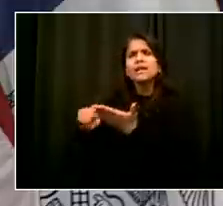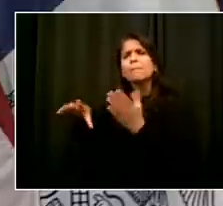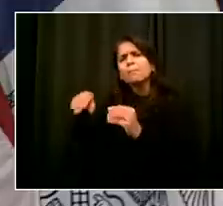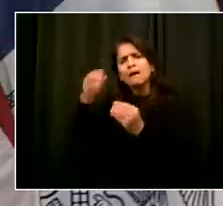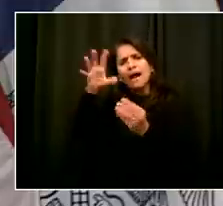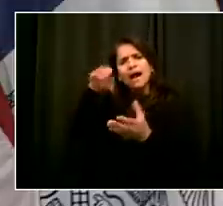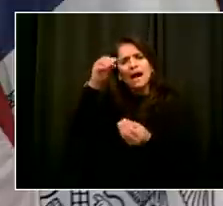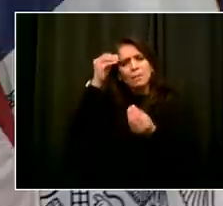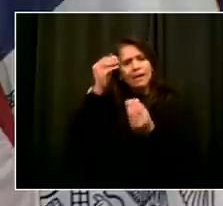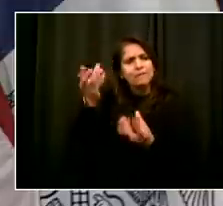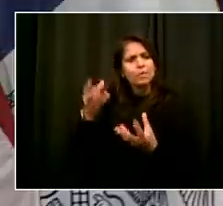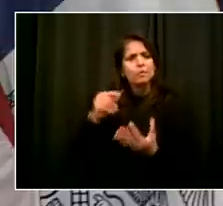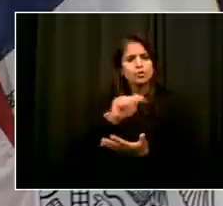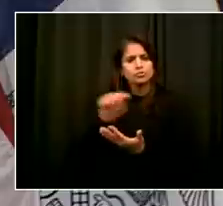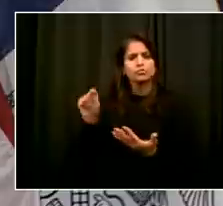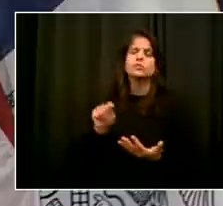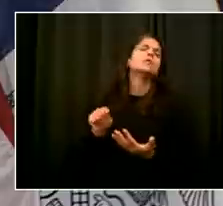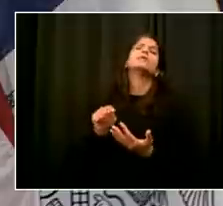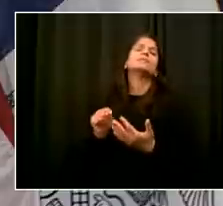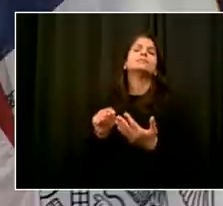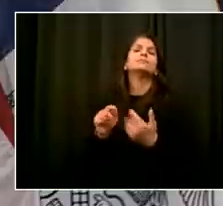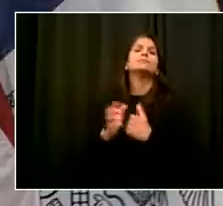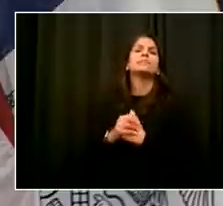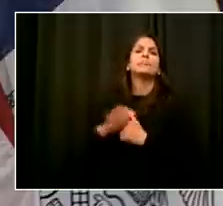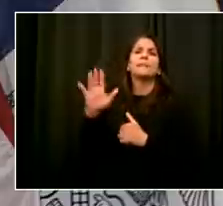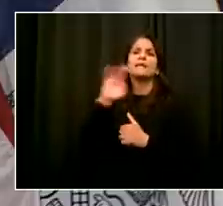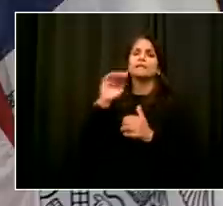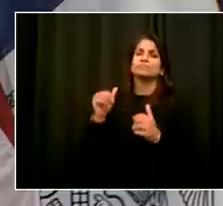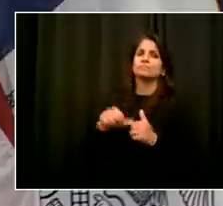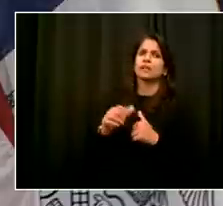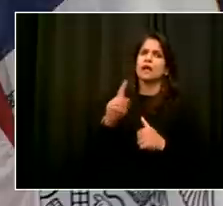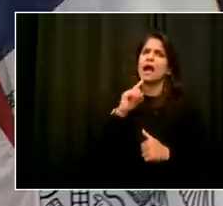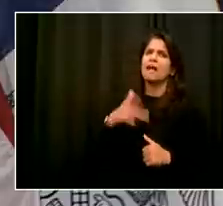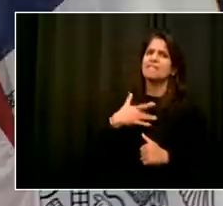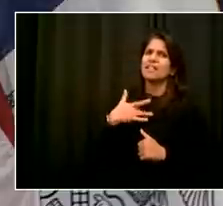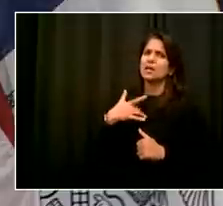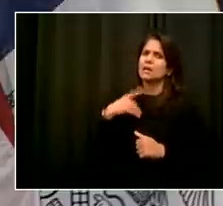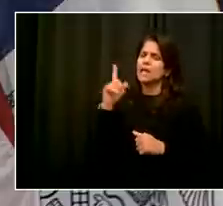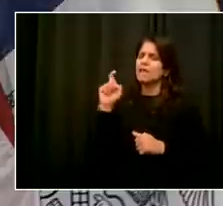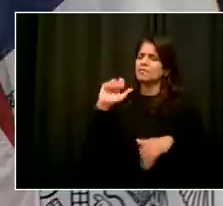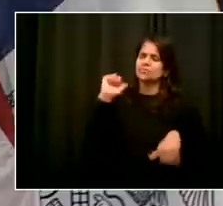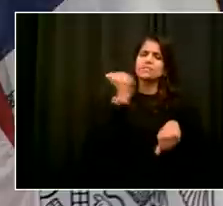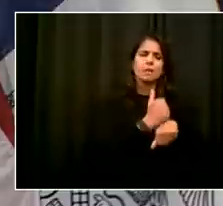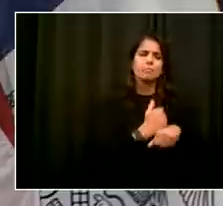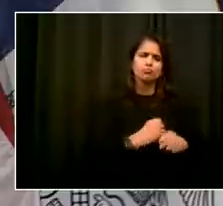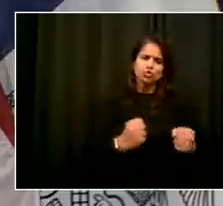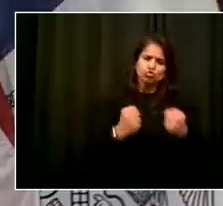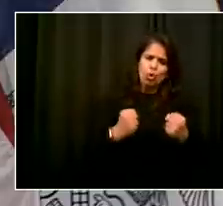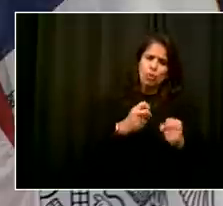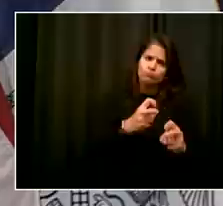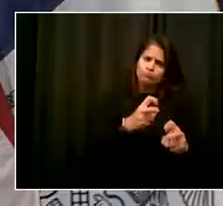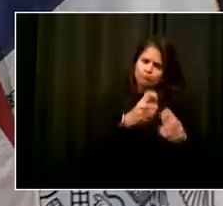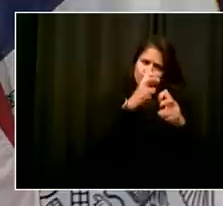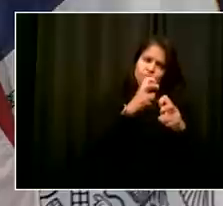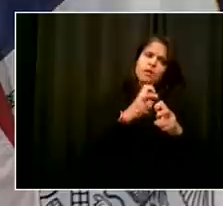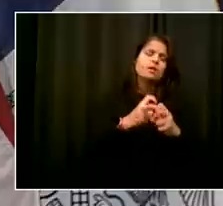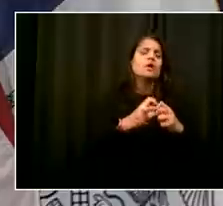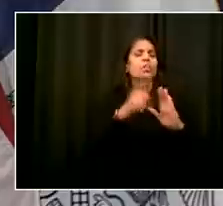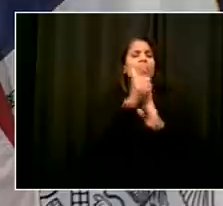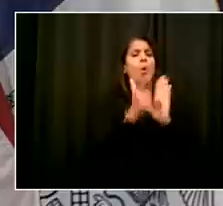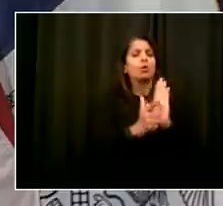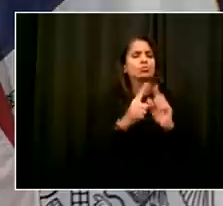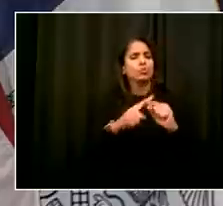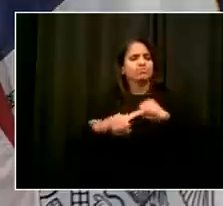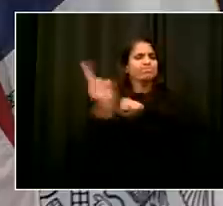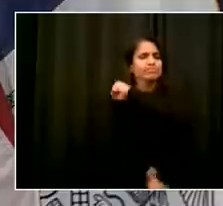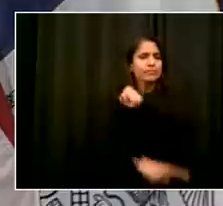penalties, honestly. And it's something I've worked on with the NYPD. I want to see the NYPD constantly improve its enforcement and follow through. There's